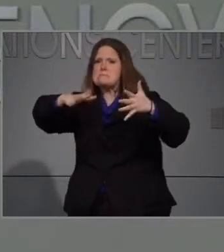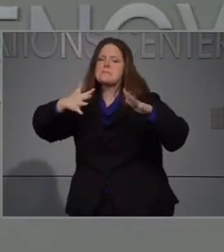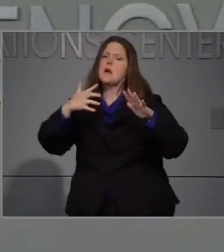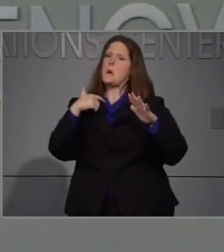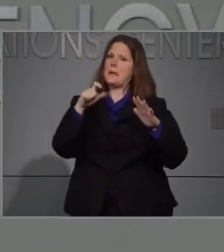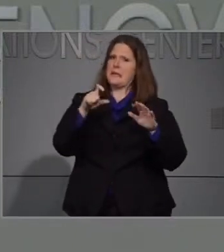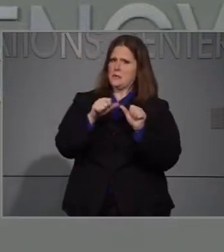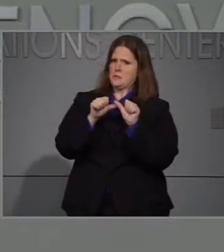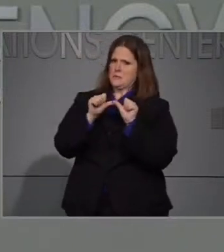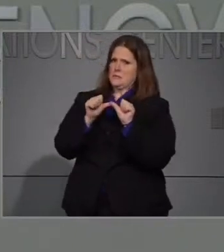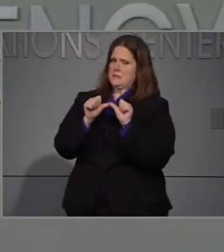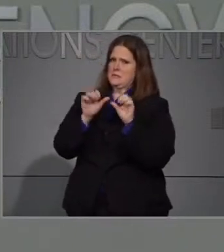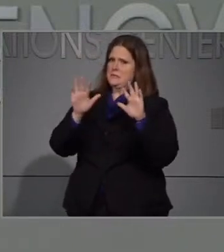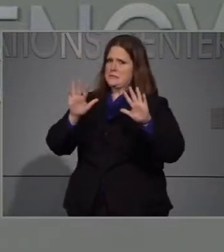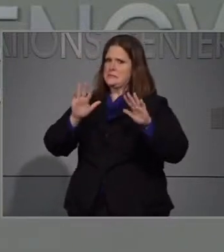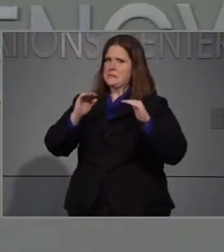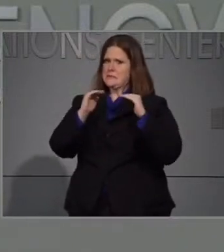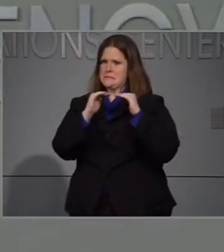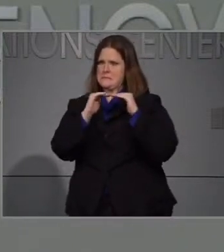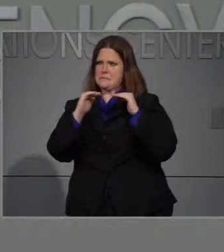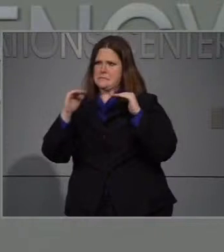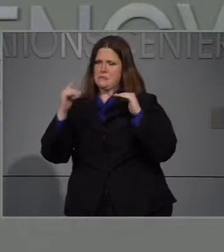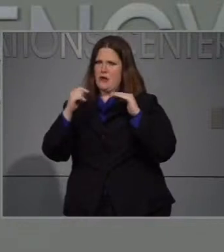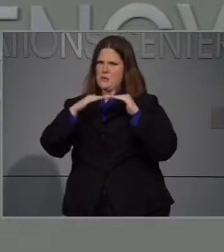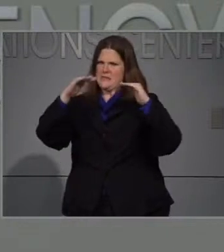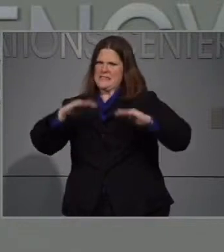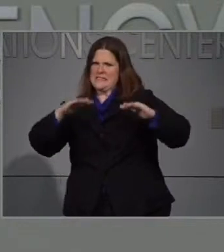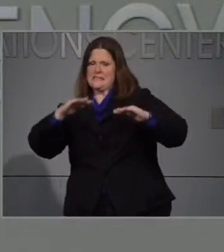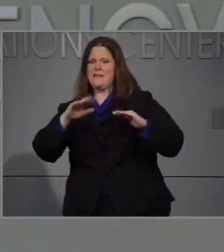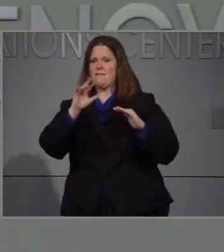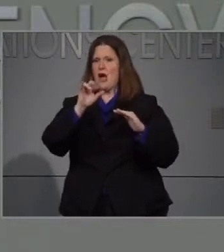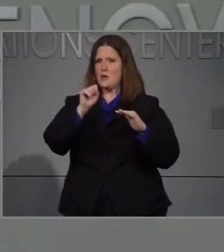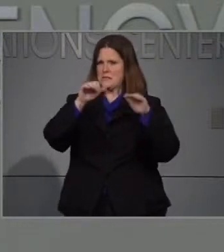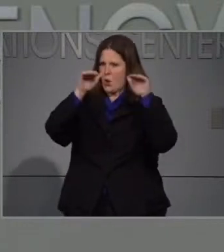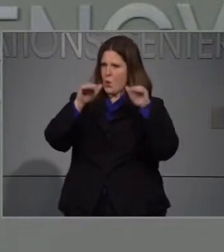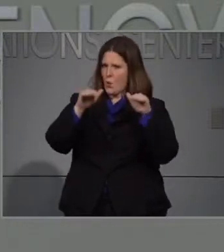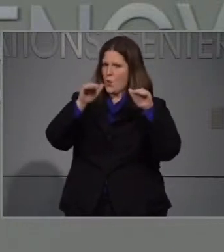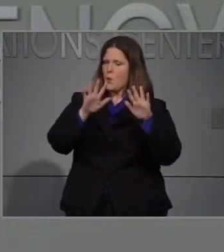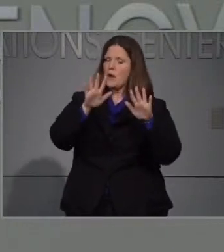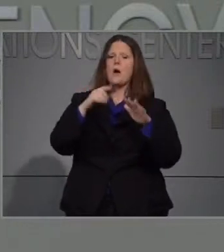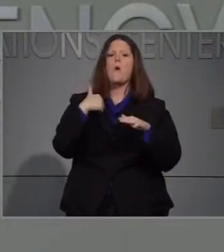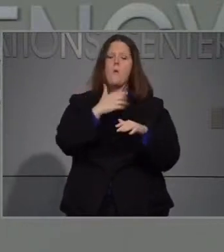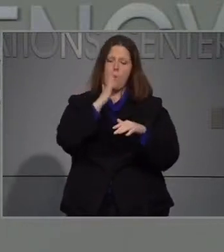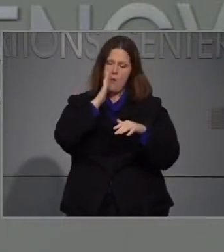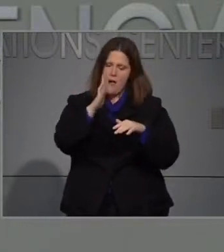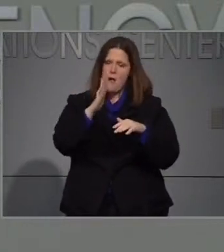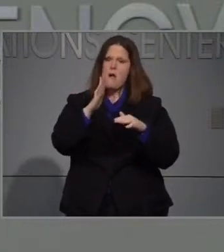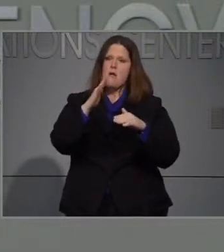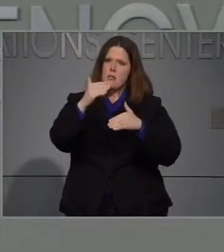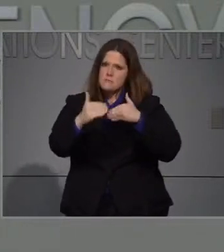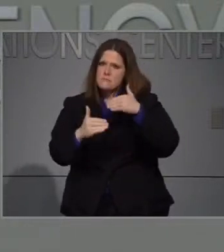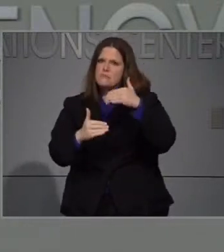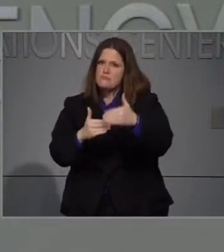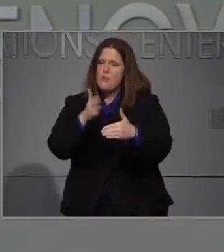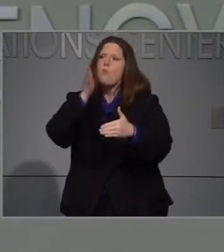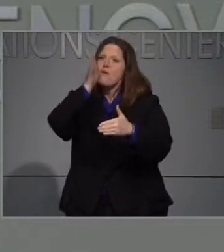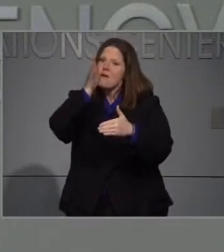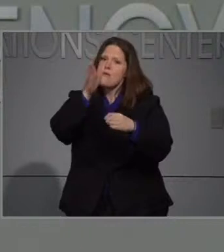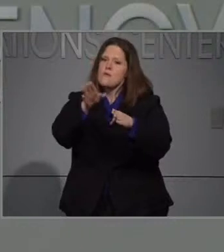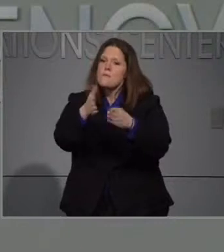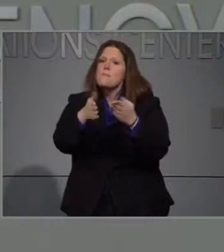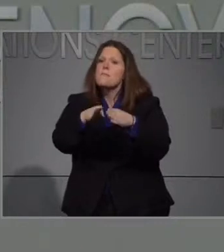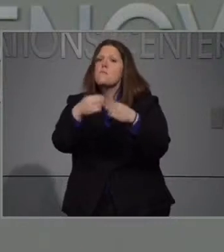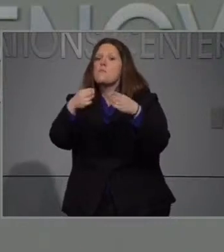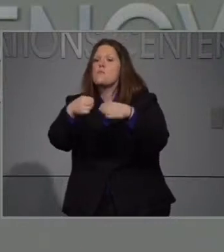need to work together to keep that virus level low, and then we can continue to make progress in easing restrictions. I think what we've seen is